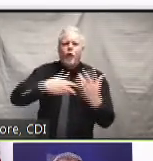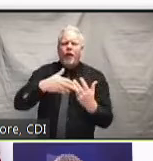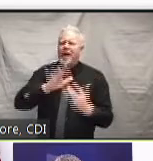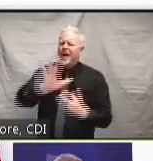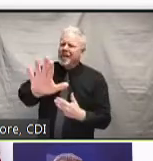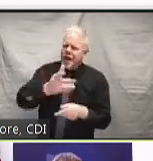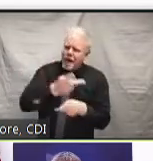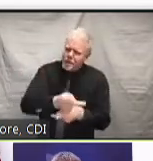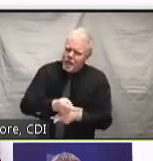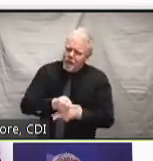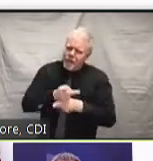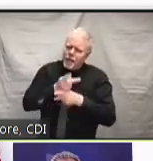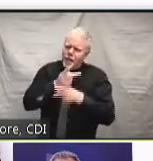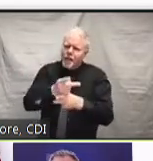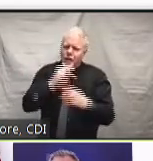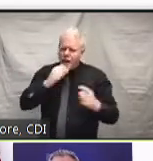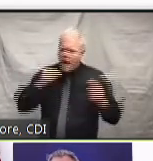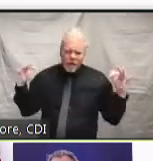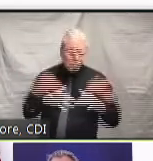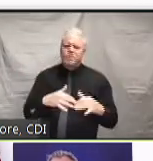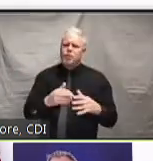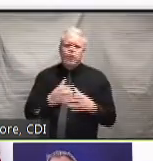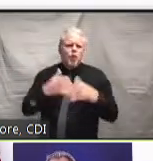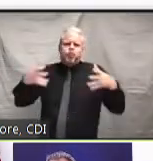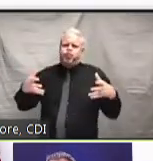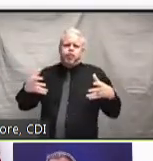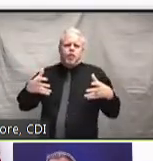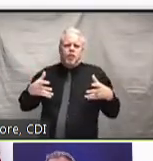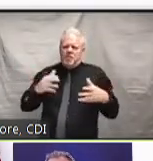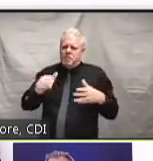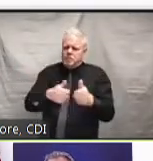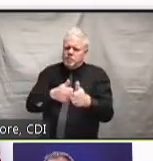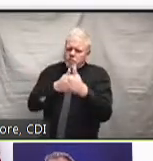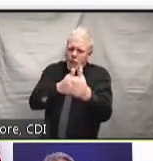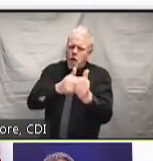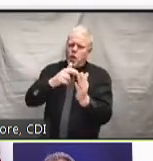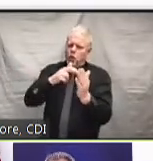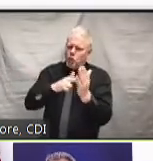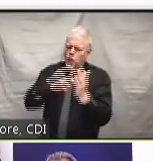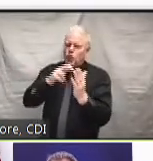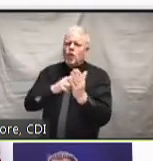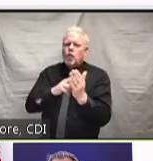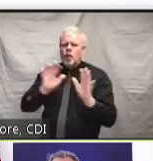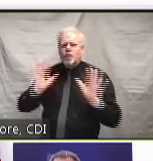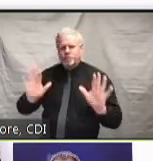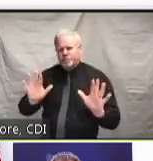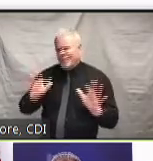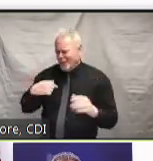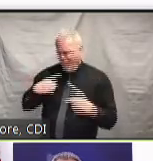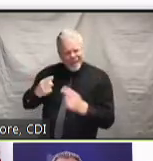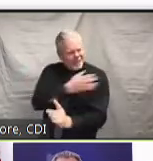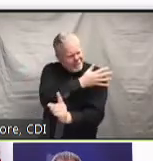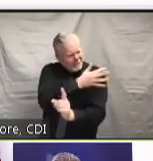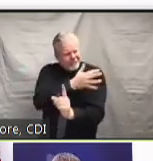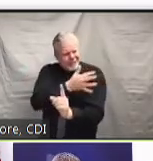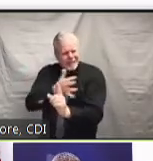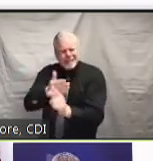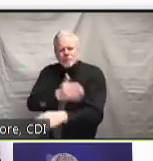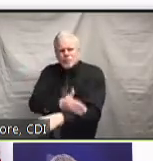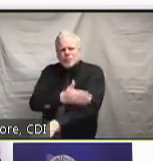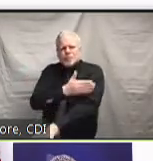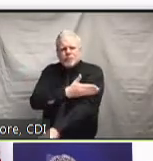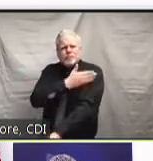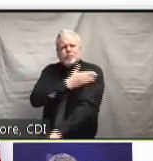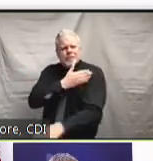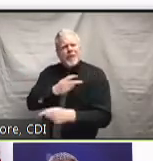sure we're following the guidance. Don't give up on the progress that we have made over the last several months. Wear a mask, continue to be